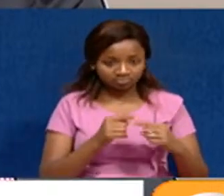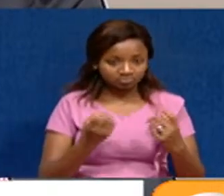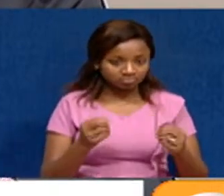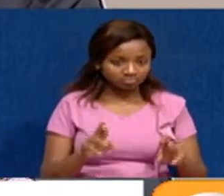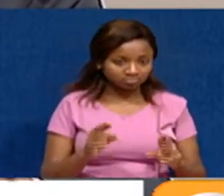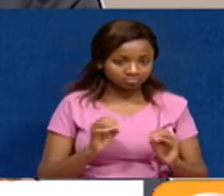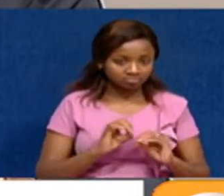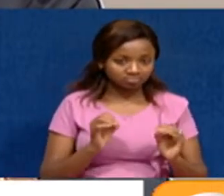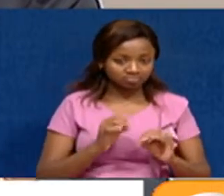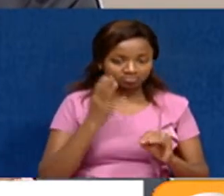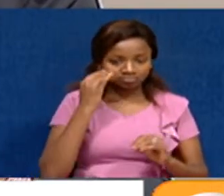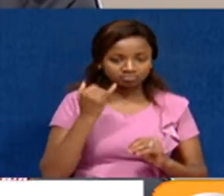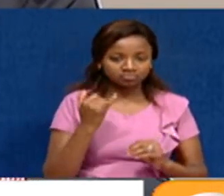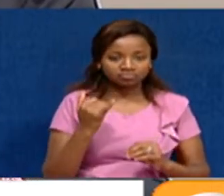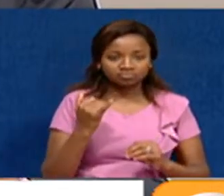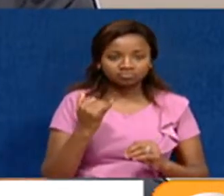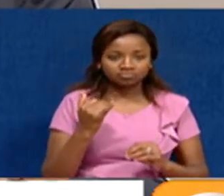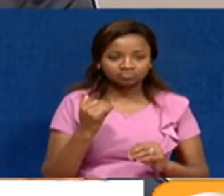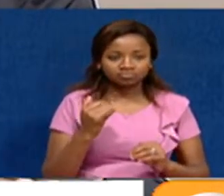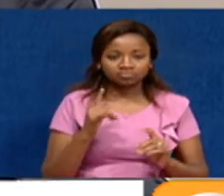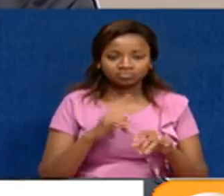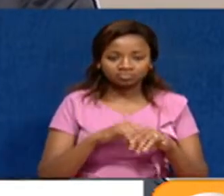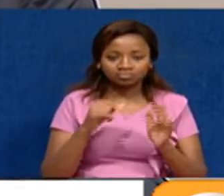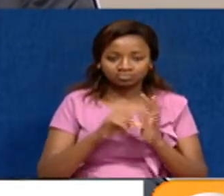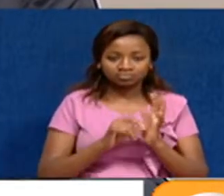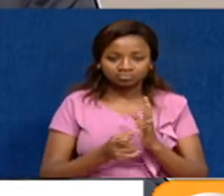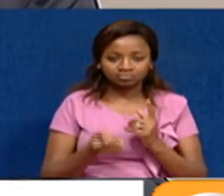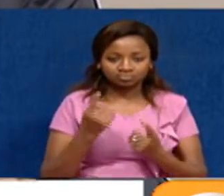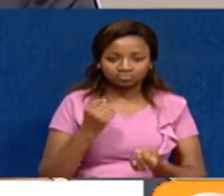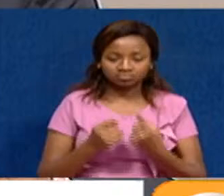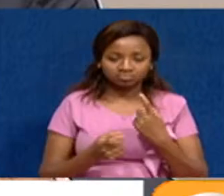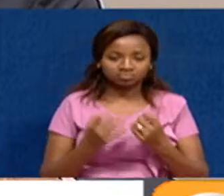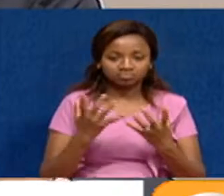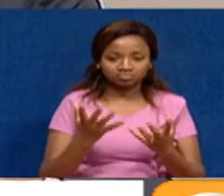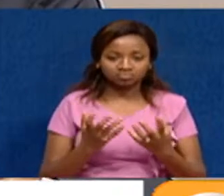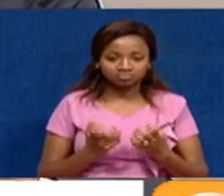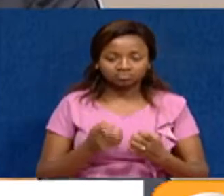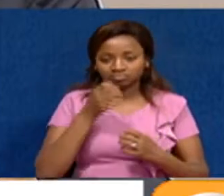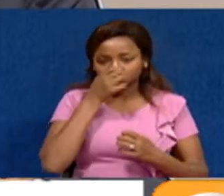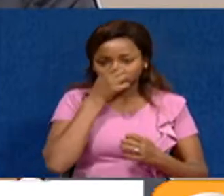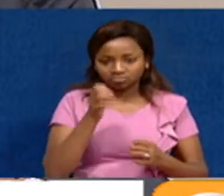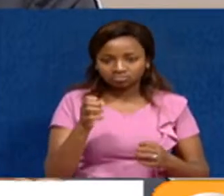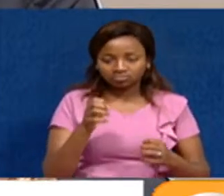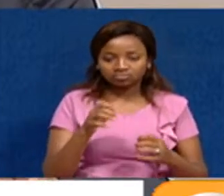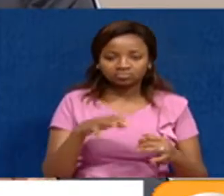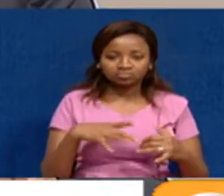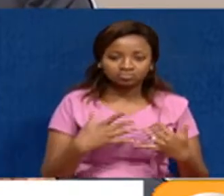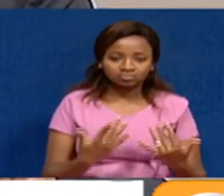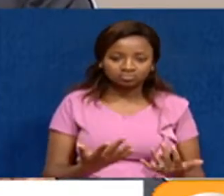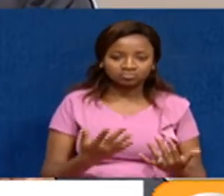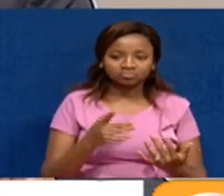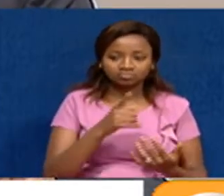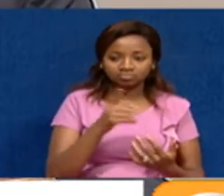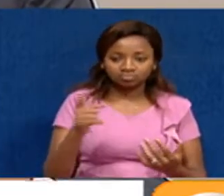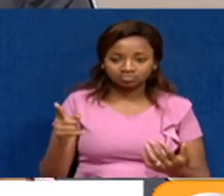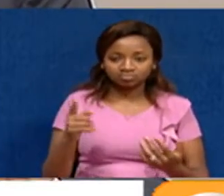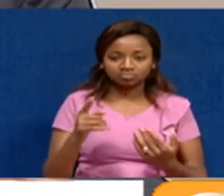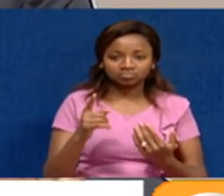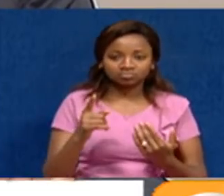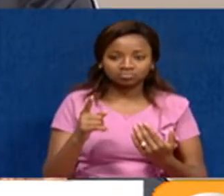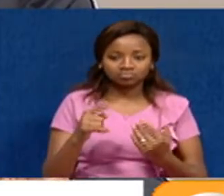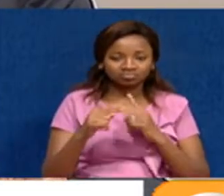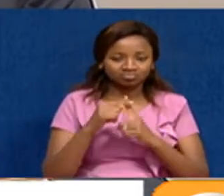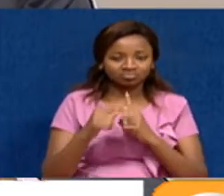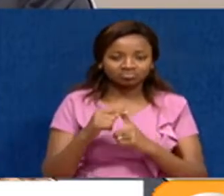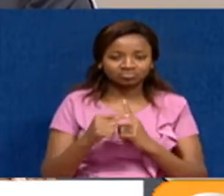such a national duty, differences are supposed to be put aside. So the caretaker intent was very positive. You see, up to the